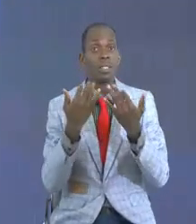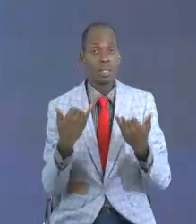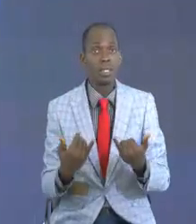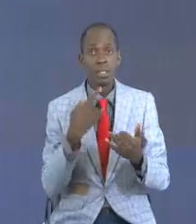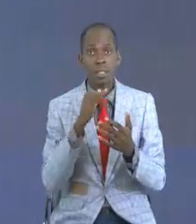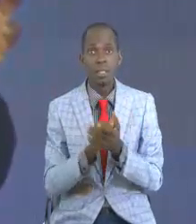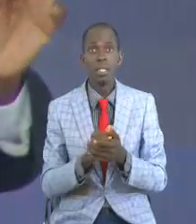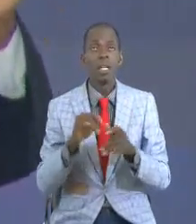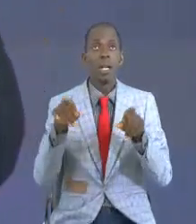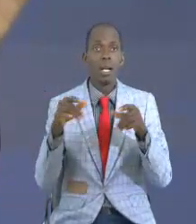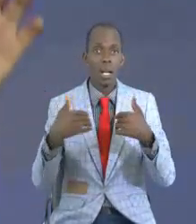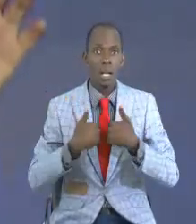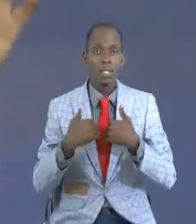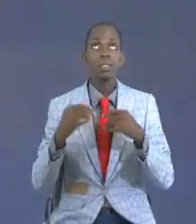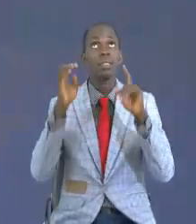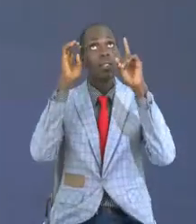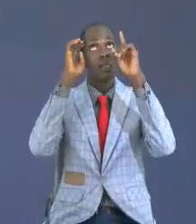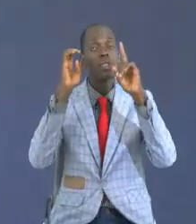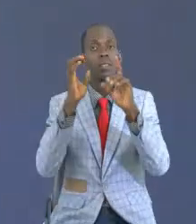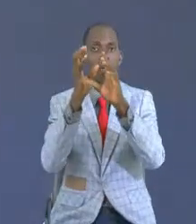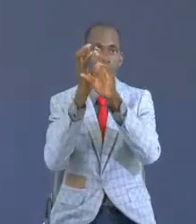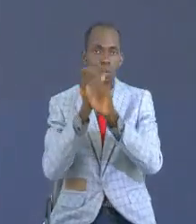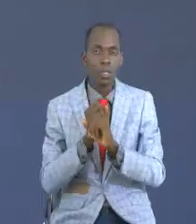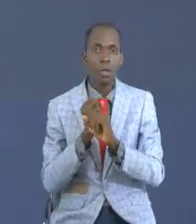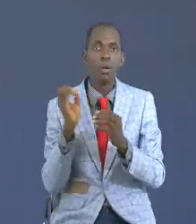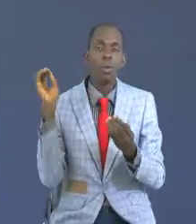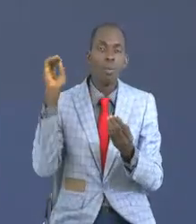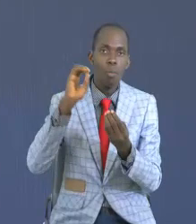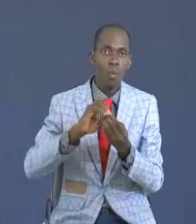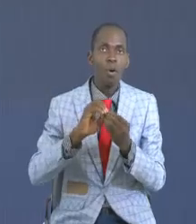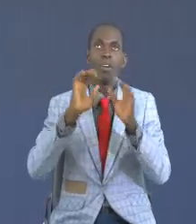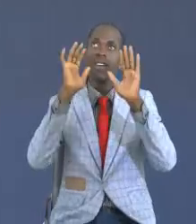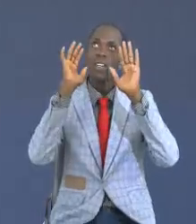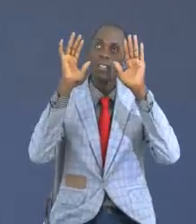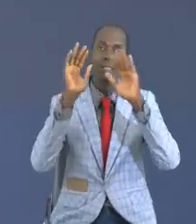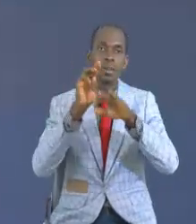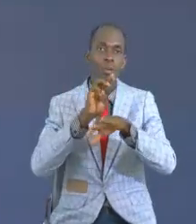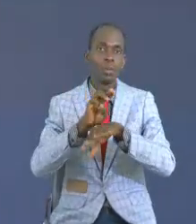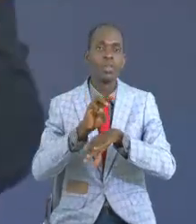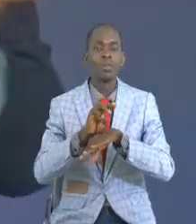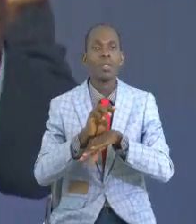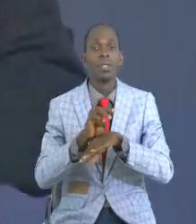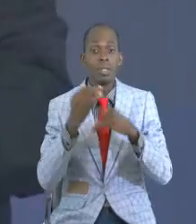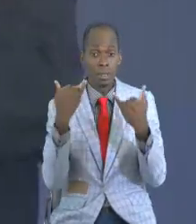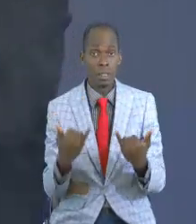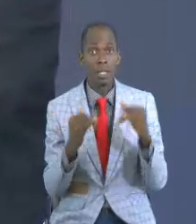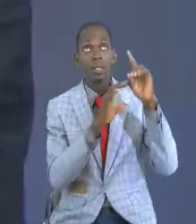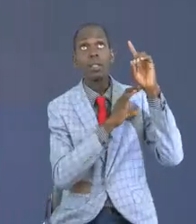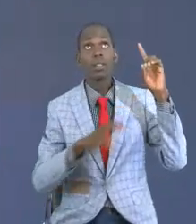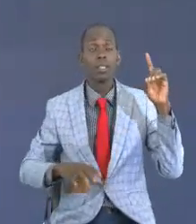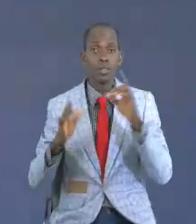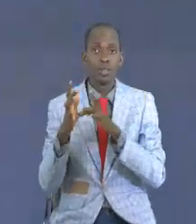he obtained a more excellent ministry. Now Christ Jesus